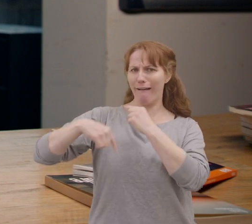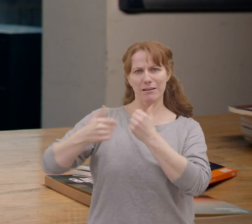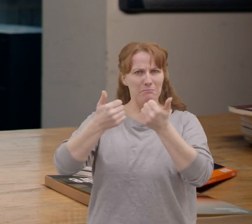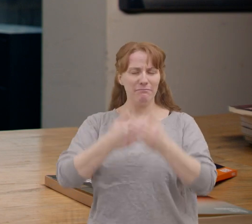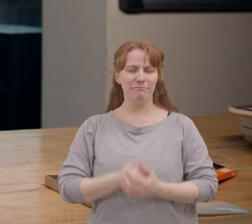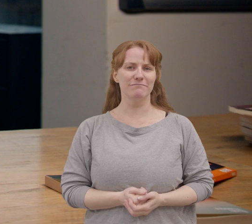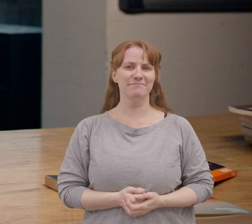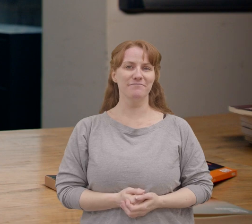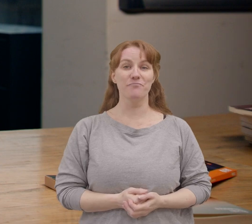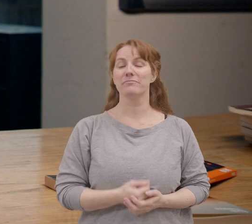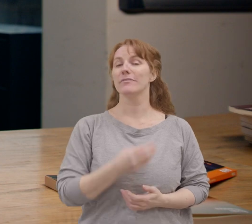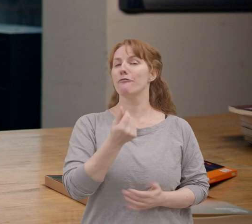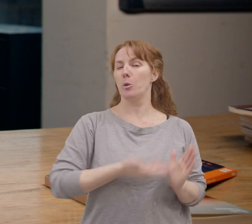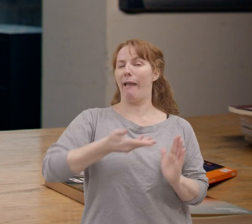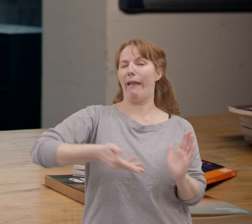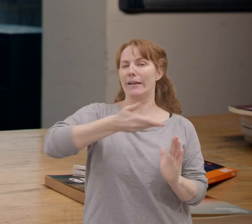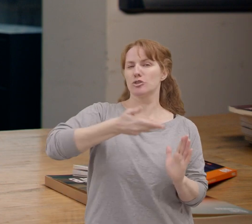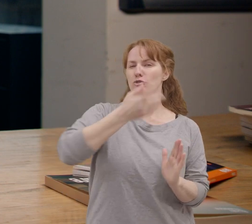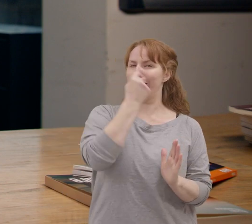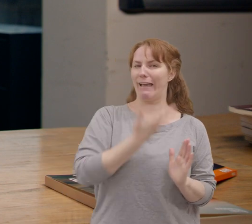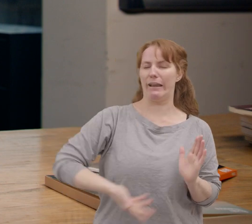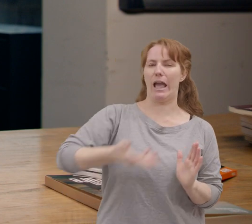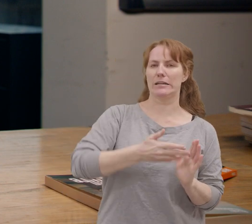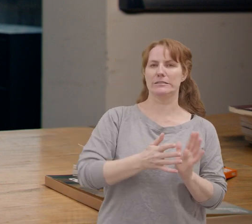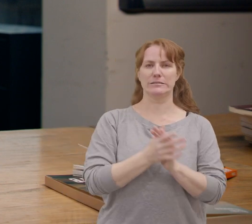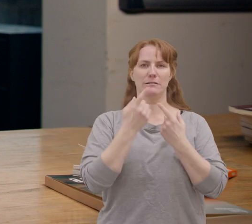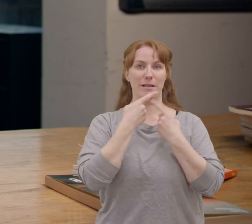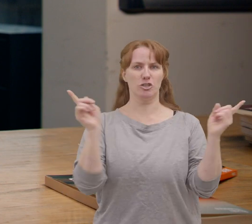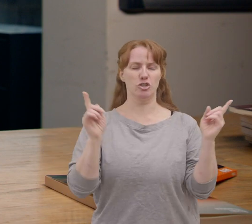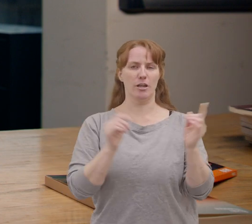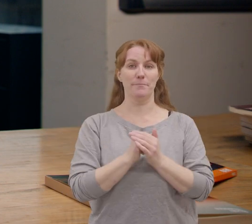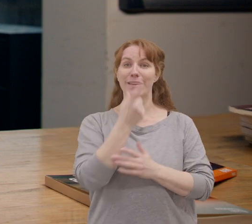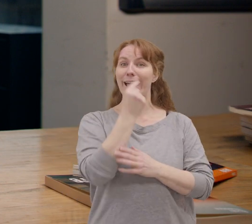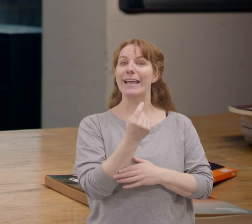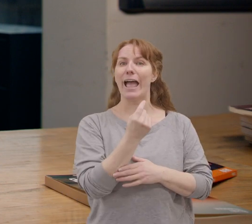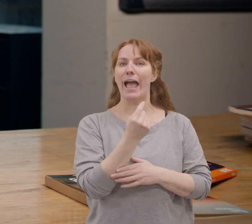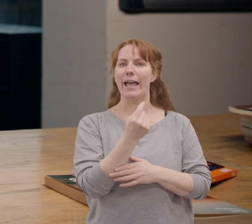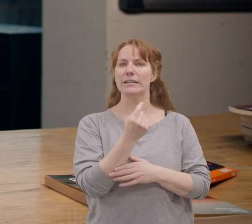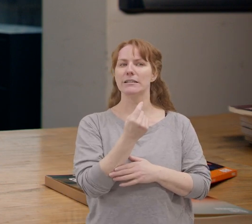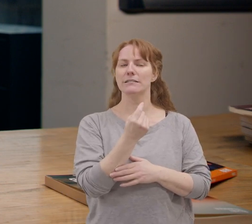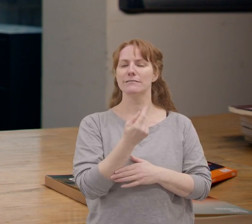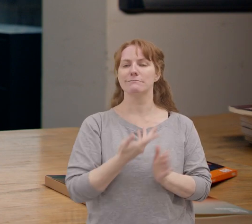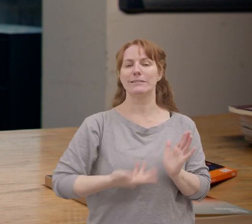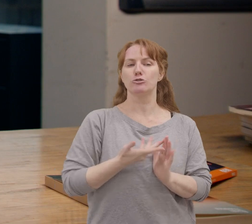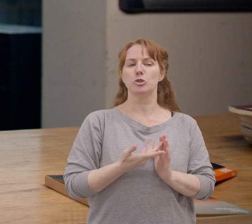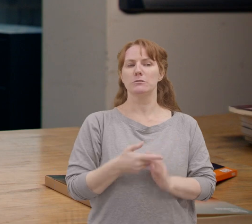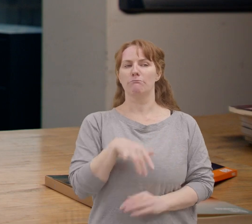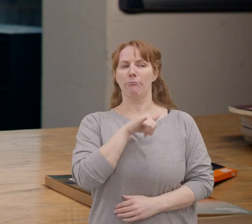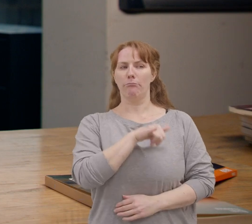previous draft. Here's a few other things that your messenger can do. They can introduce